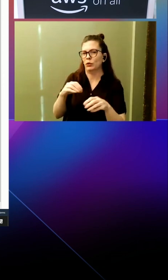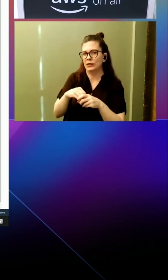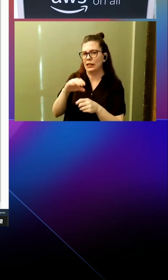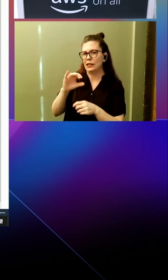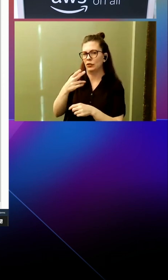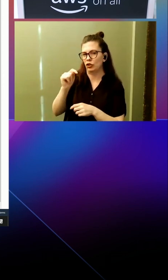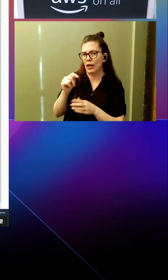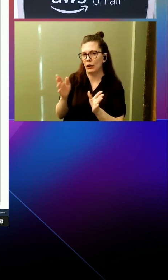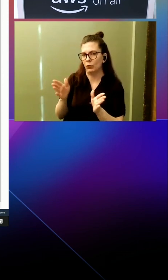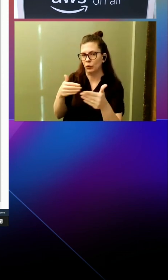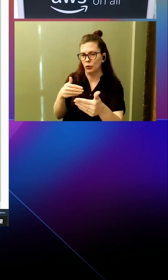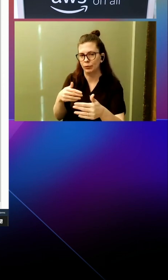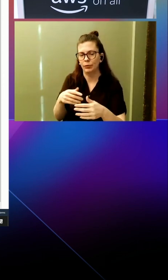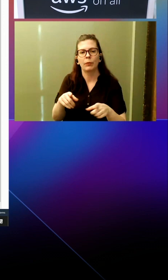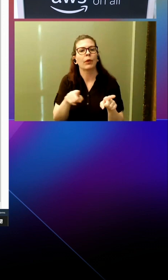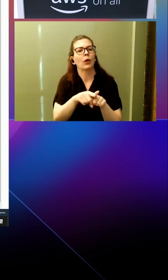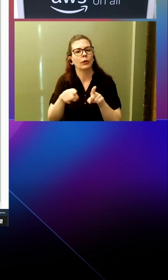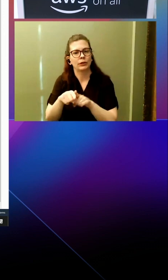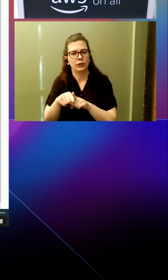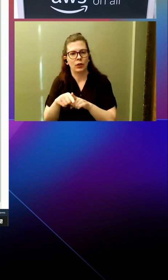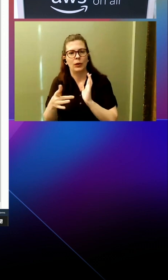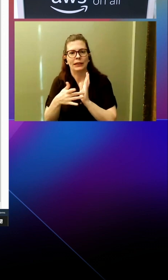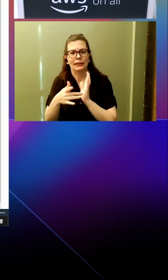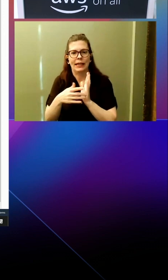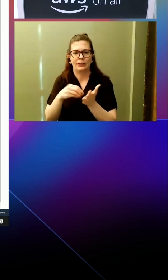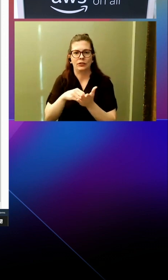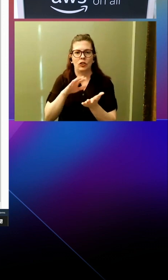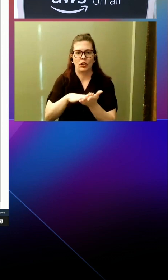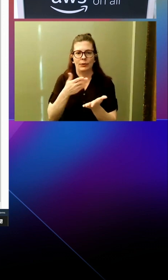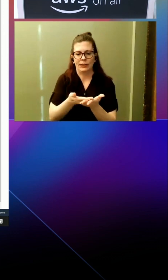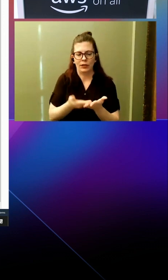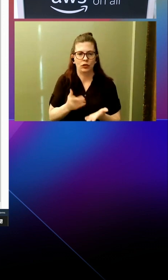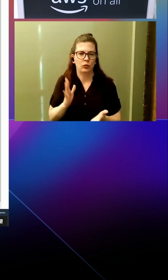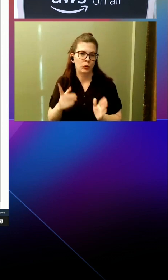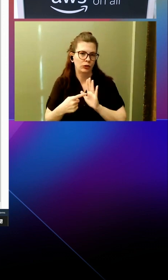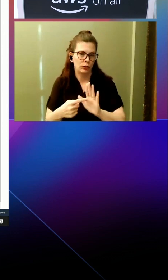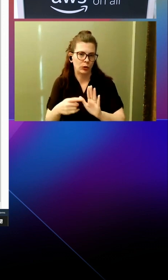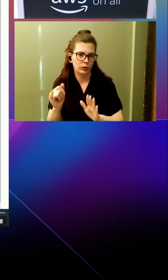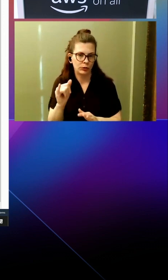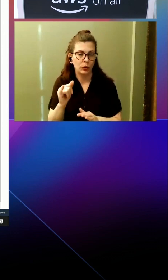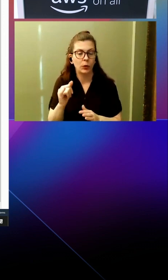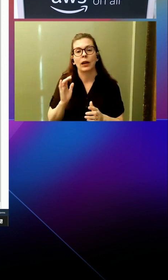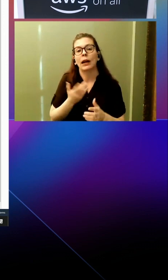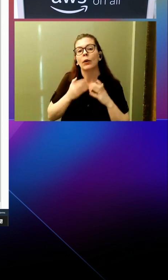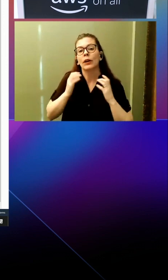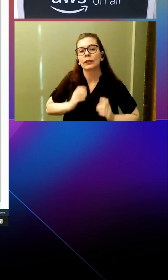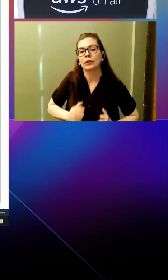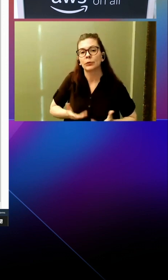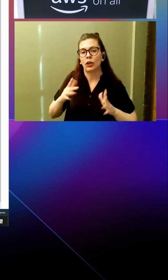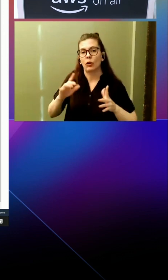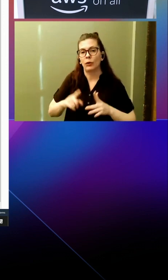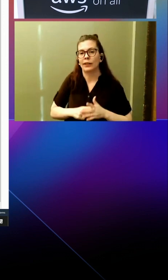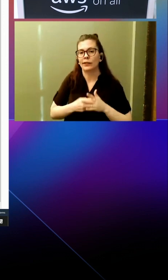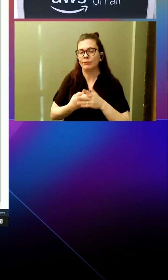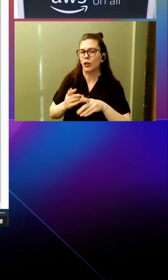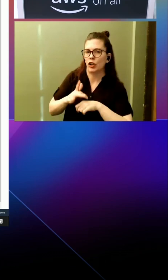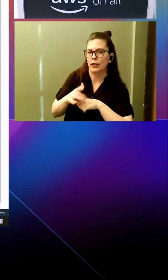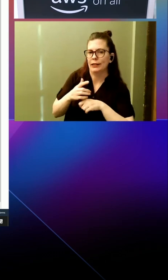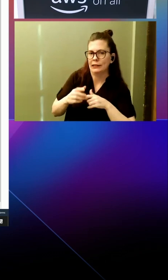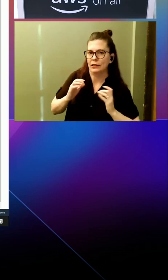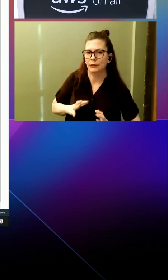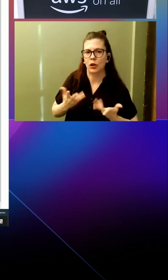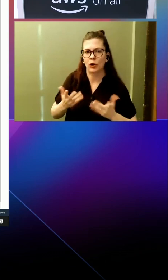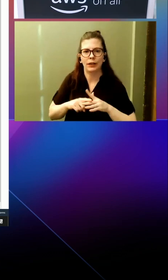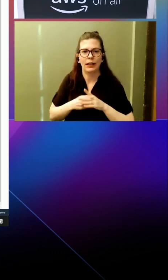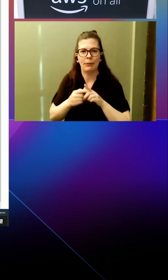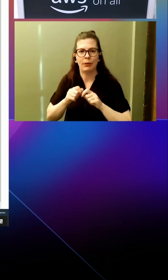tech documentation, which will show you. What we have seen is like our customers have implemented, our early customers have implemented this like within 5